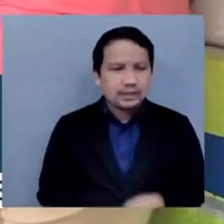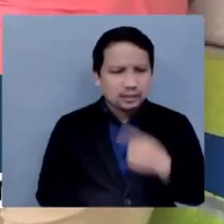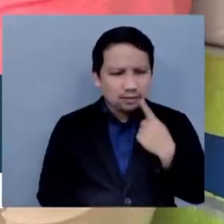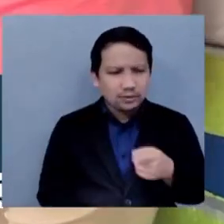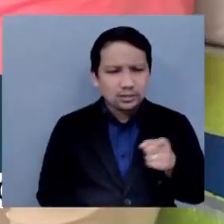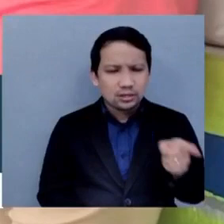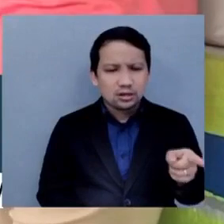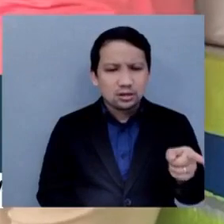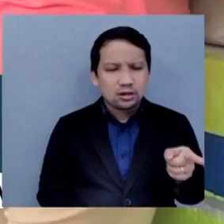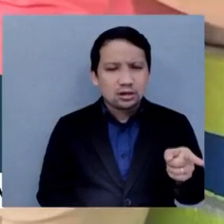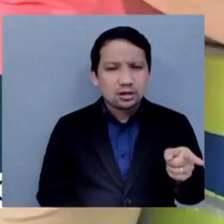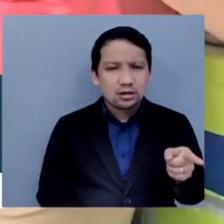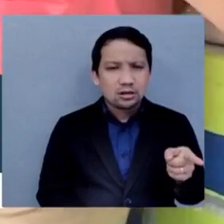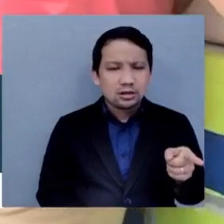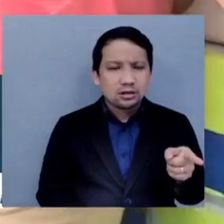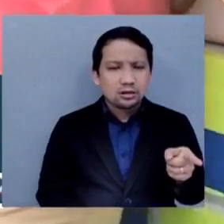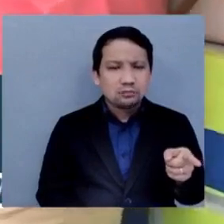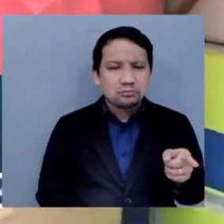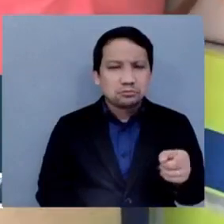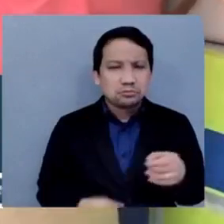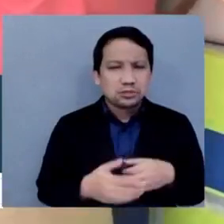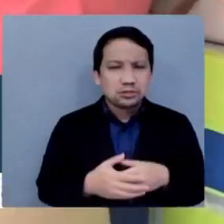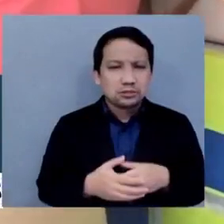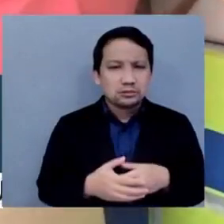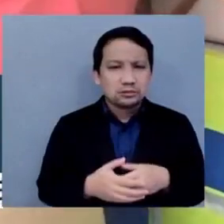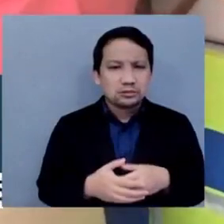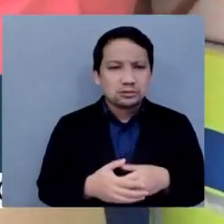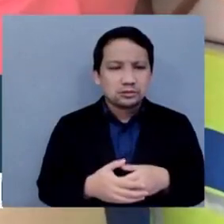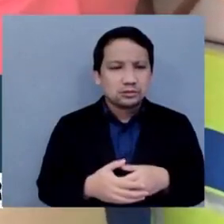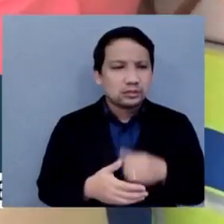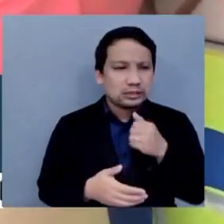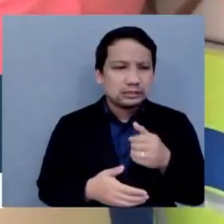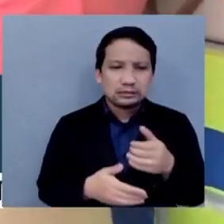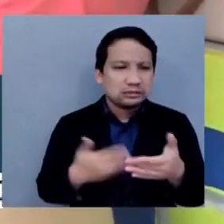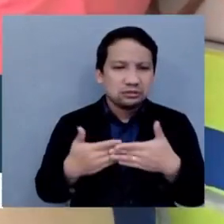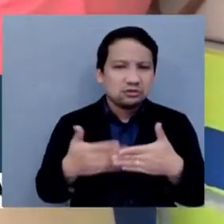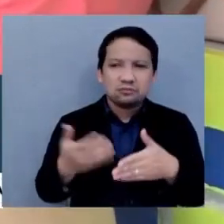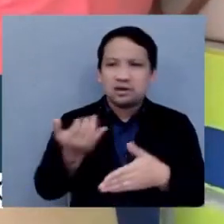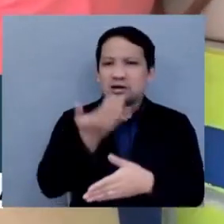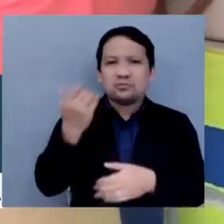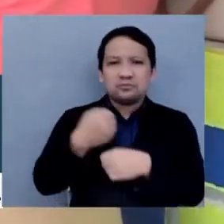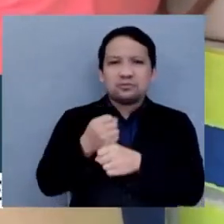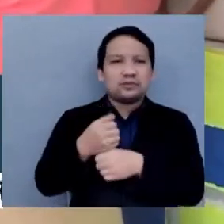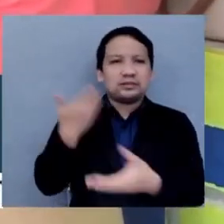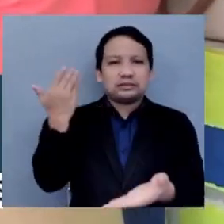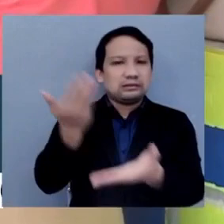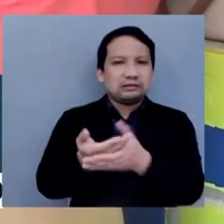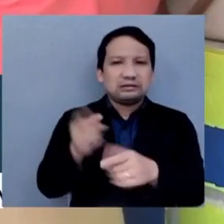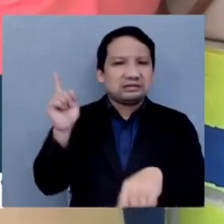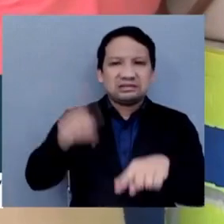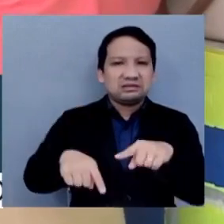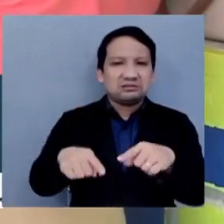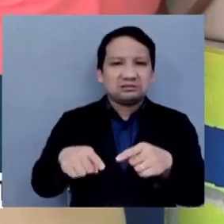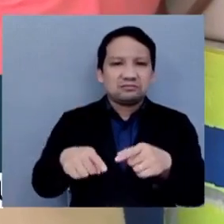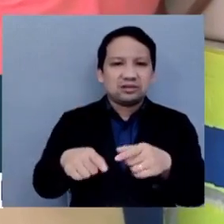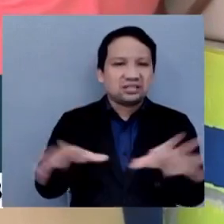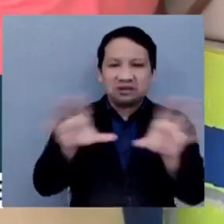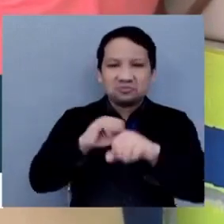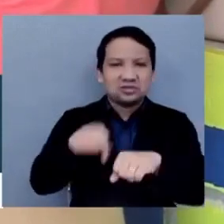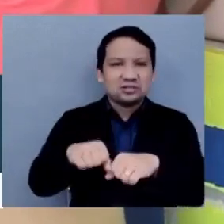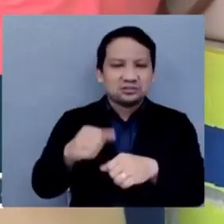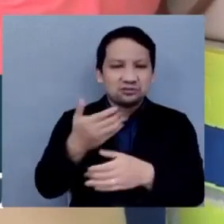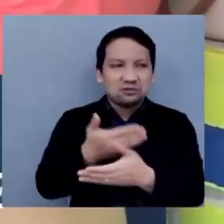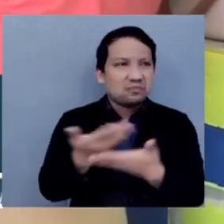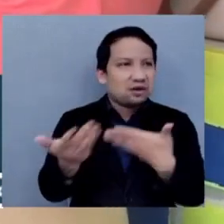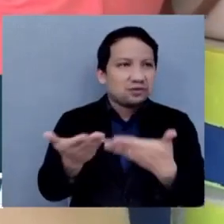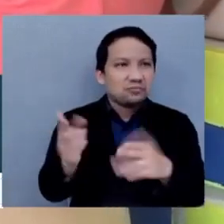won't be able to reach here on time. So most likely they will be using it already for Chinese New Year, since